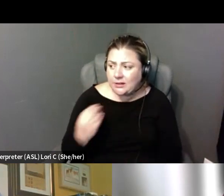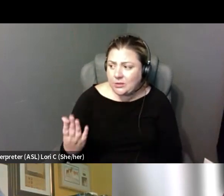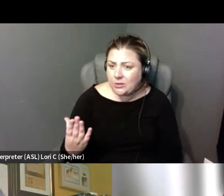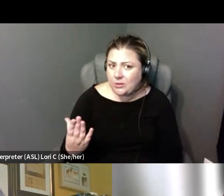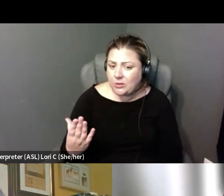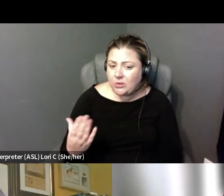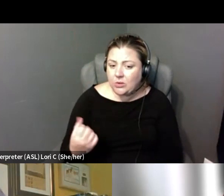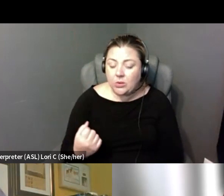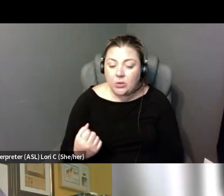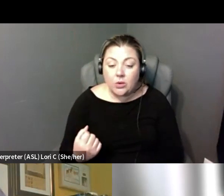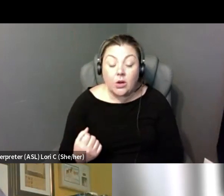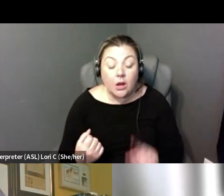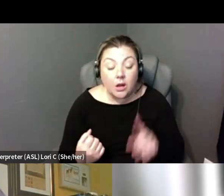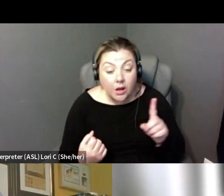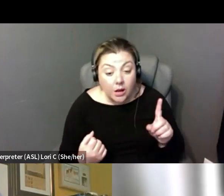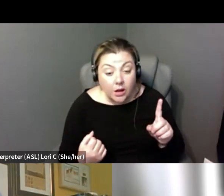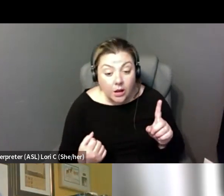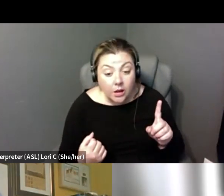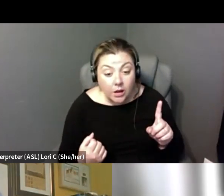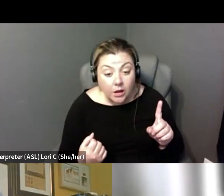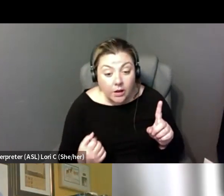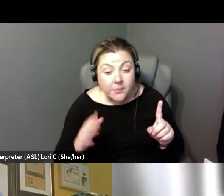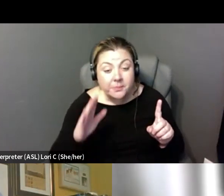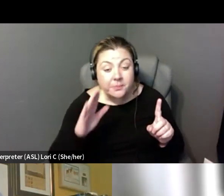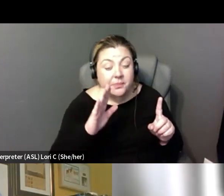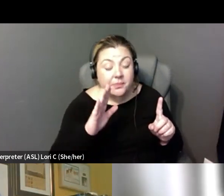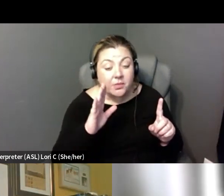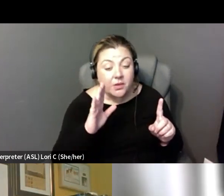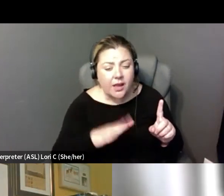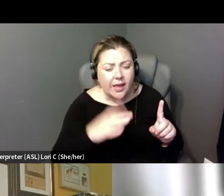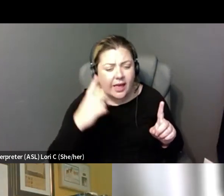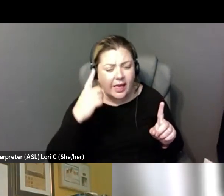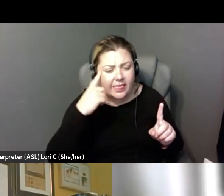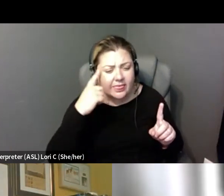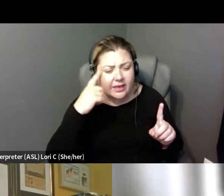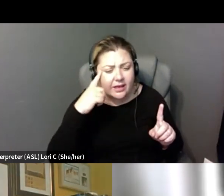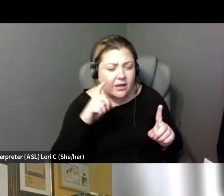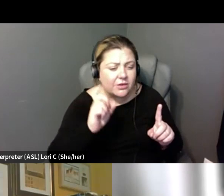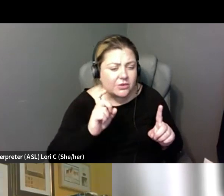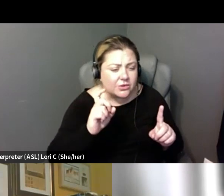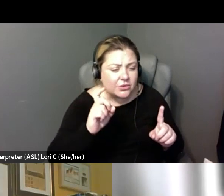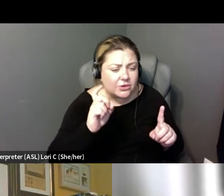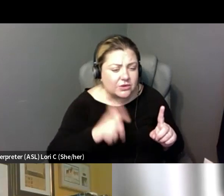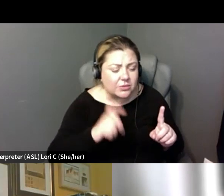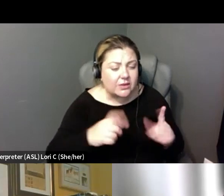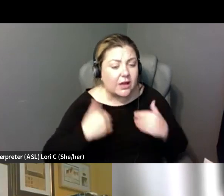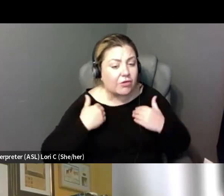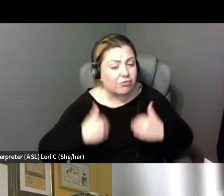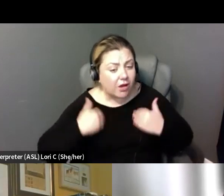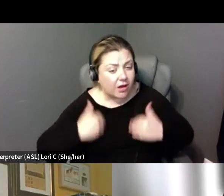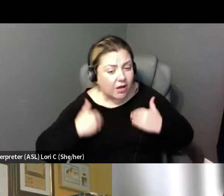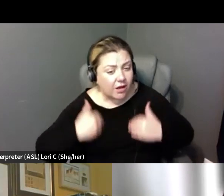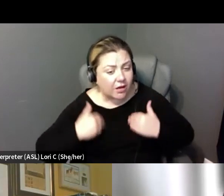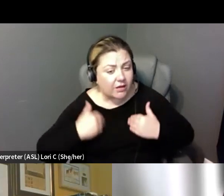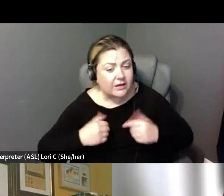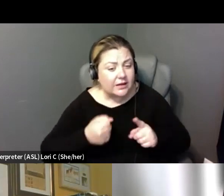about this like, excuse me, I think about it like, suppose respiratory illness and how places are kept clean, for